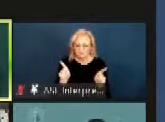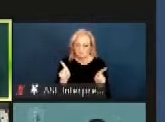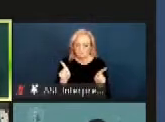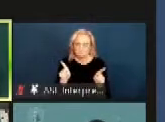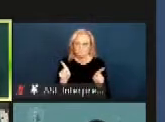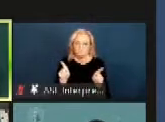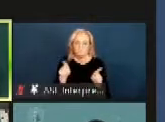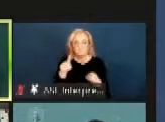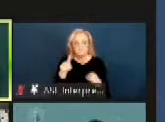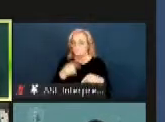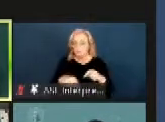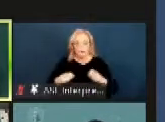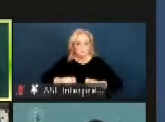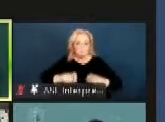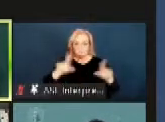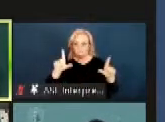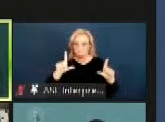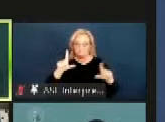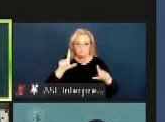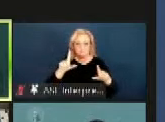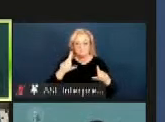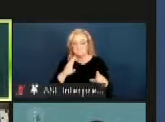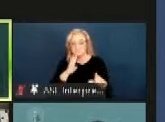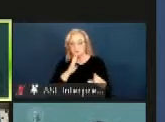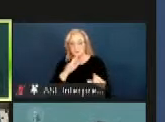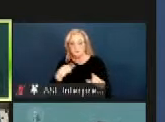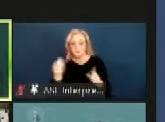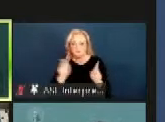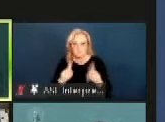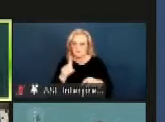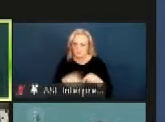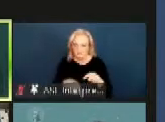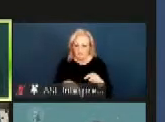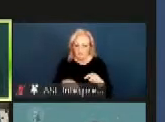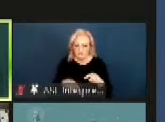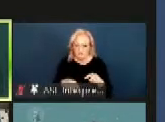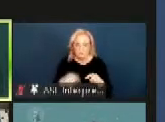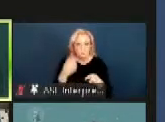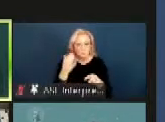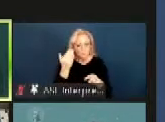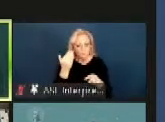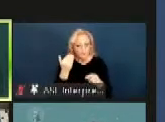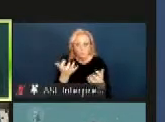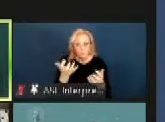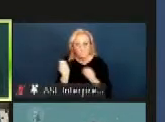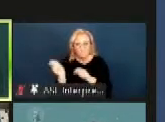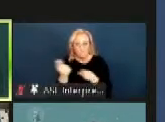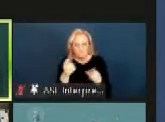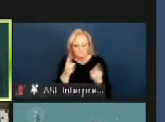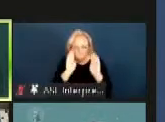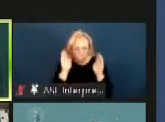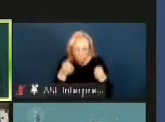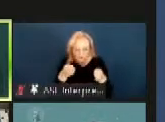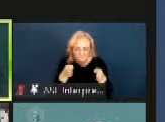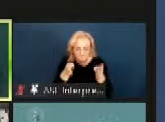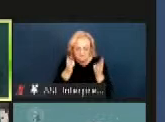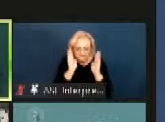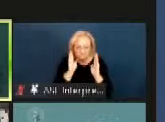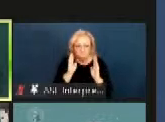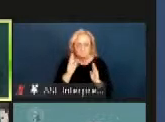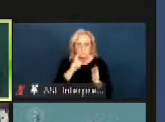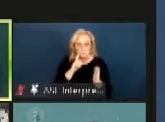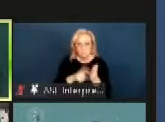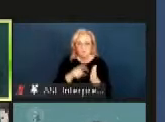or have your video visible. This ensures all participants can focus on today's presentation. Notice the Zoom